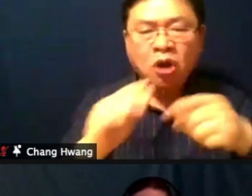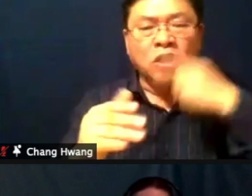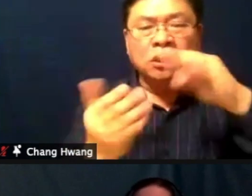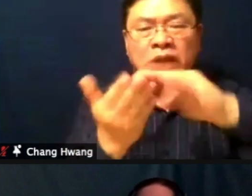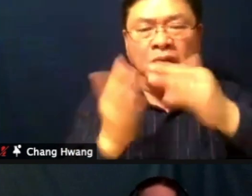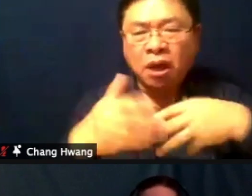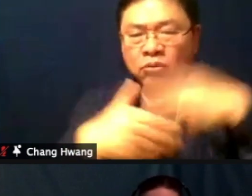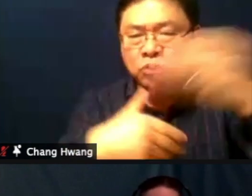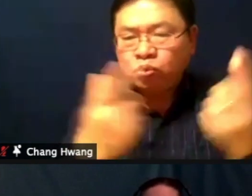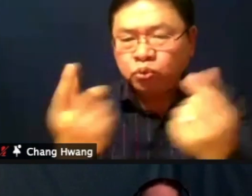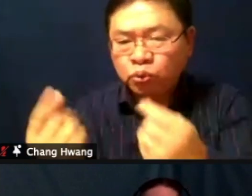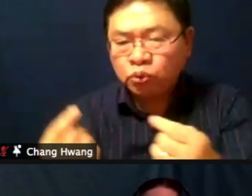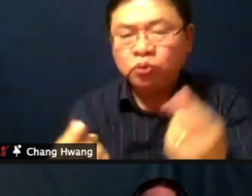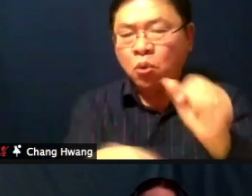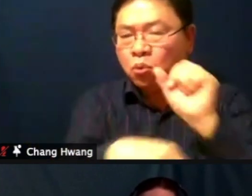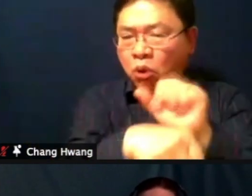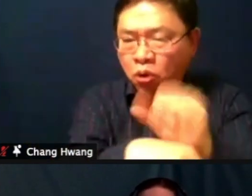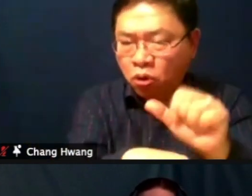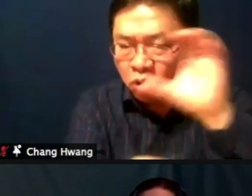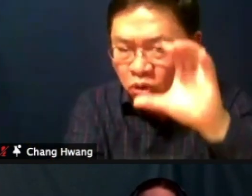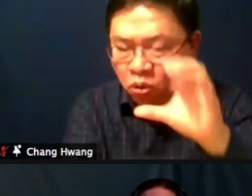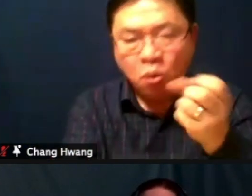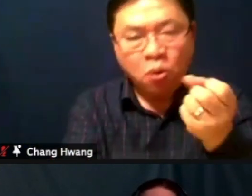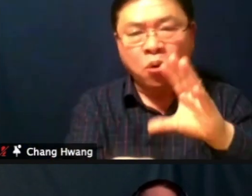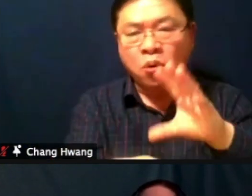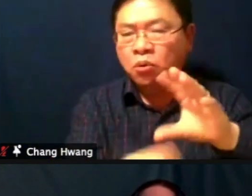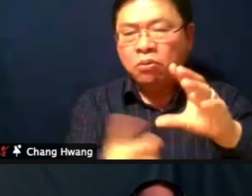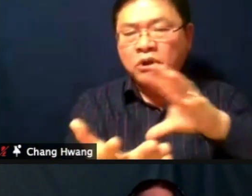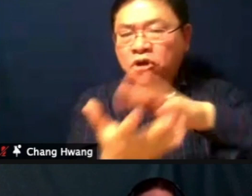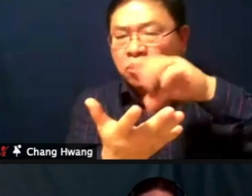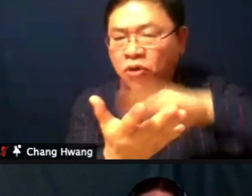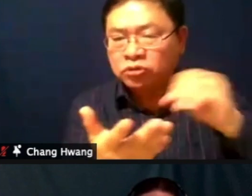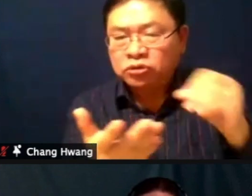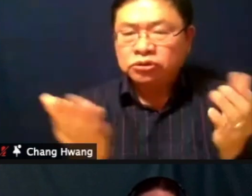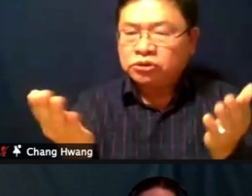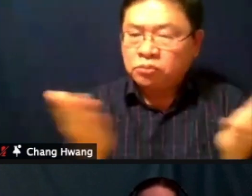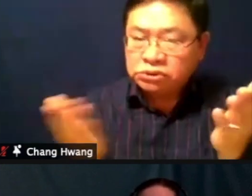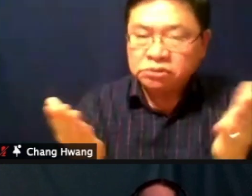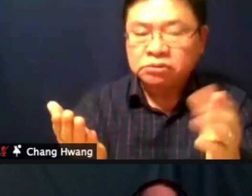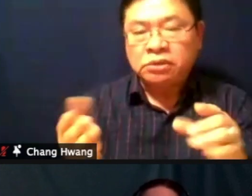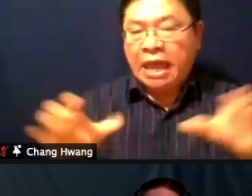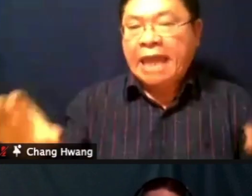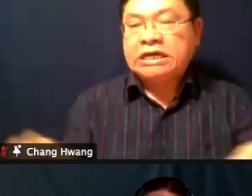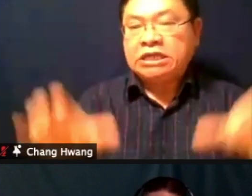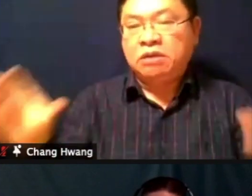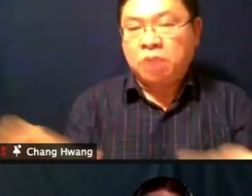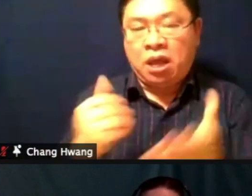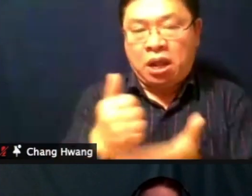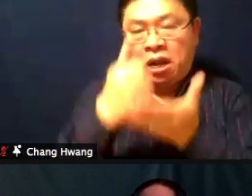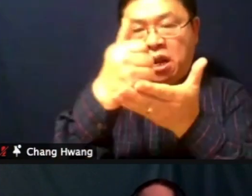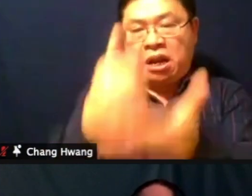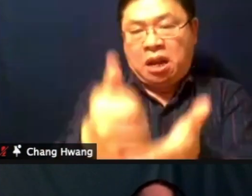a transition for them out into the community. Maybe they were looking for employment, or they wanted